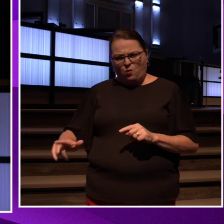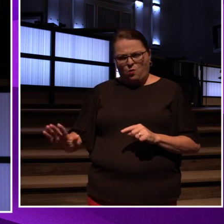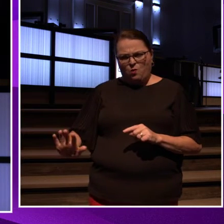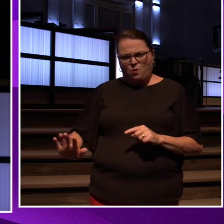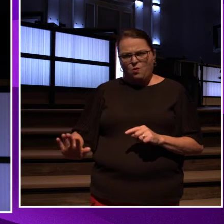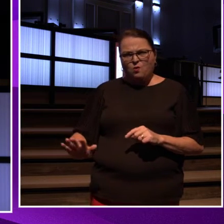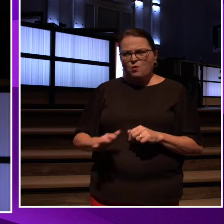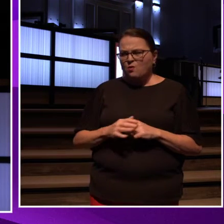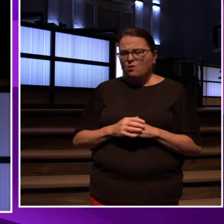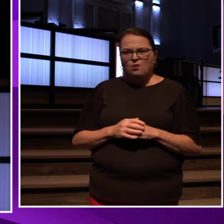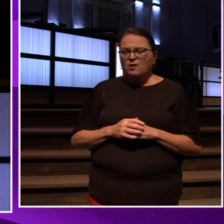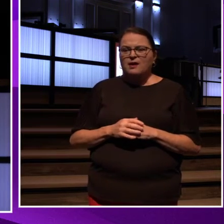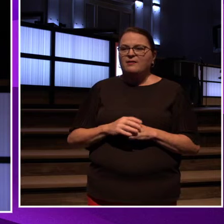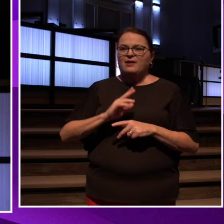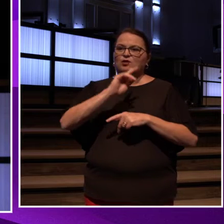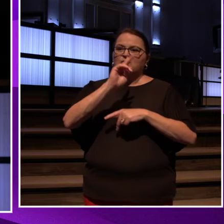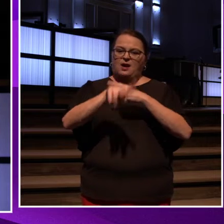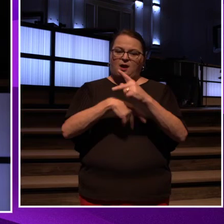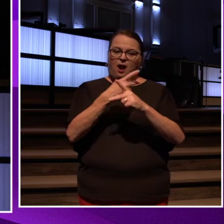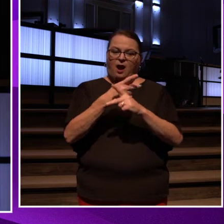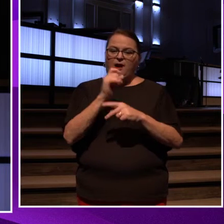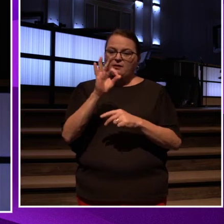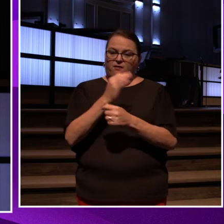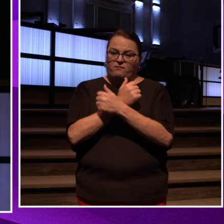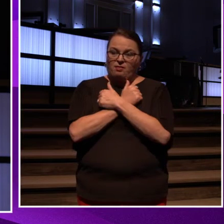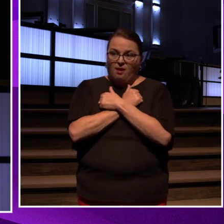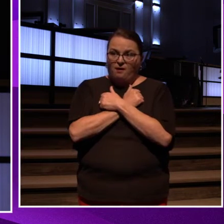See, there's a kind of love that God hates.